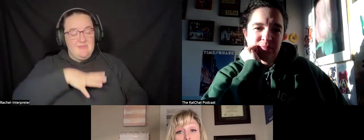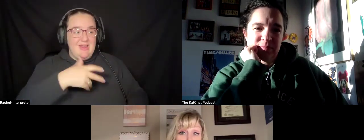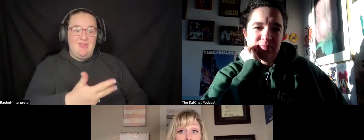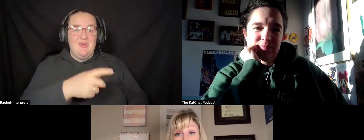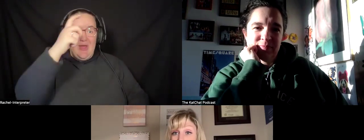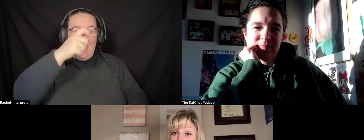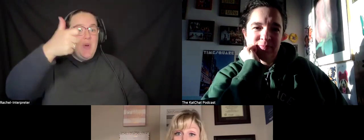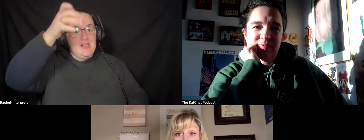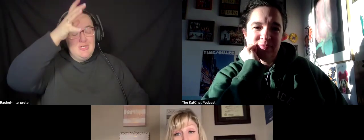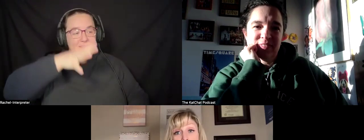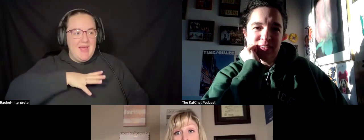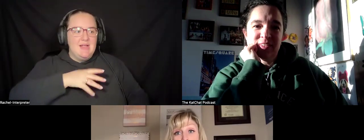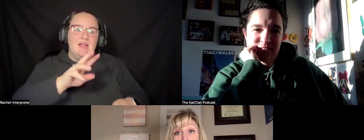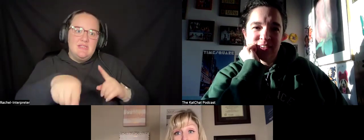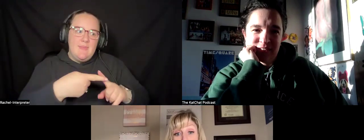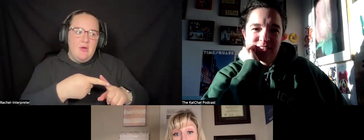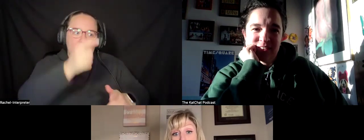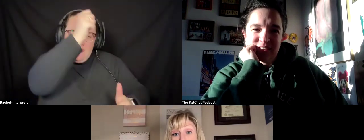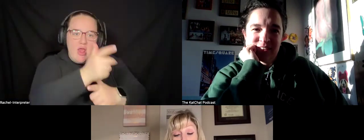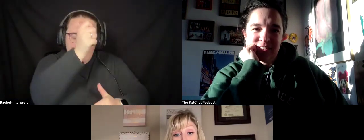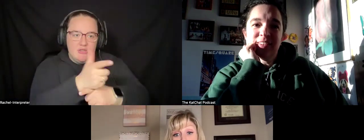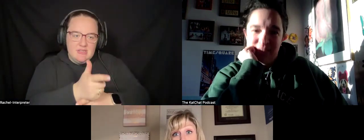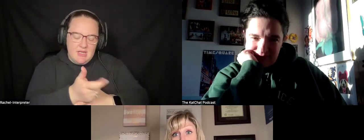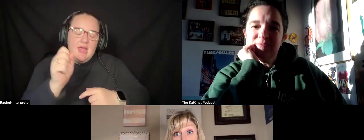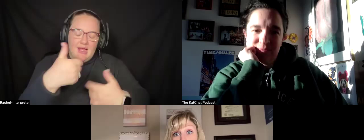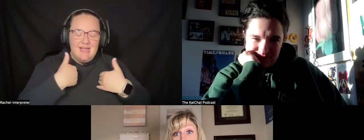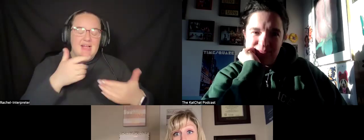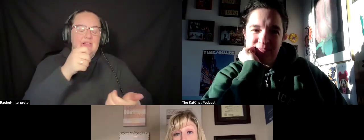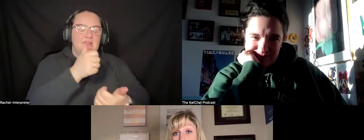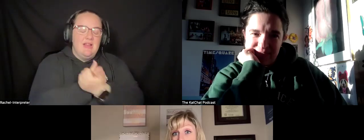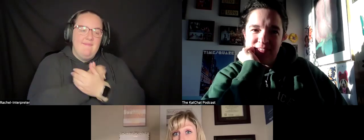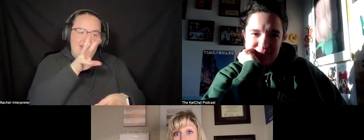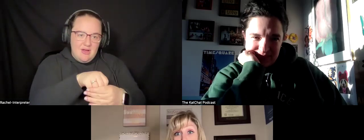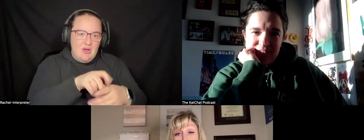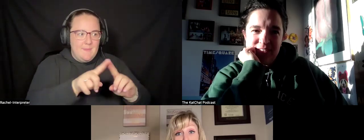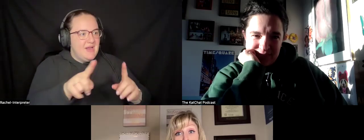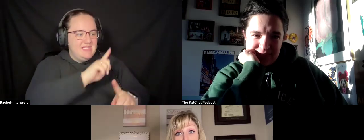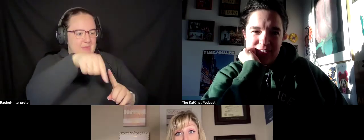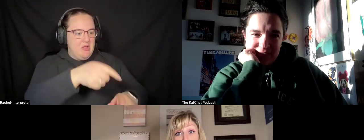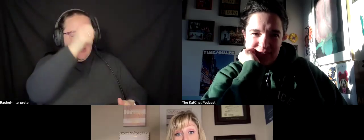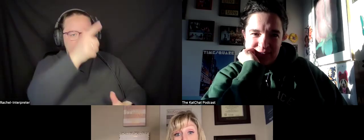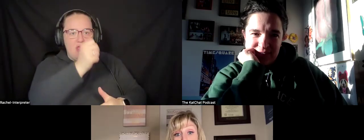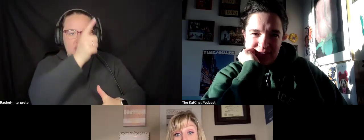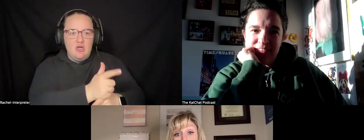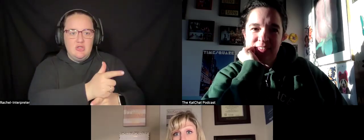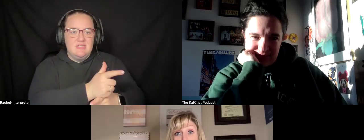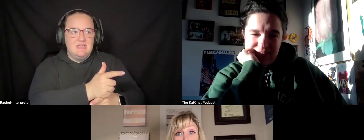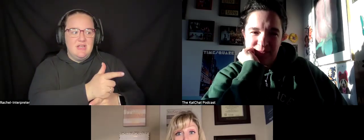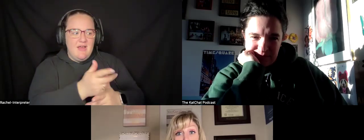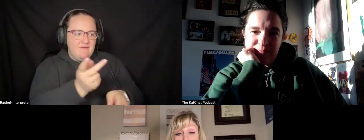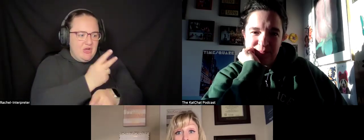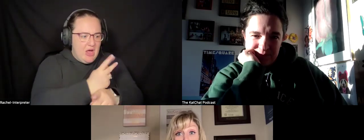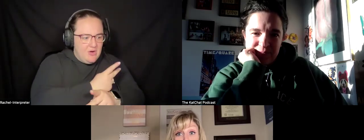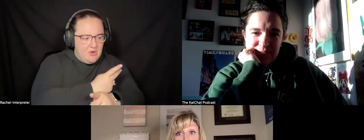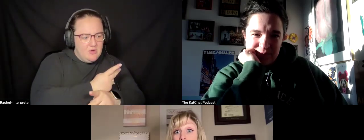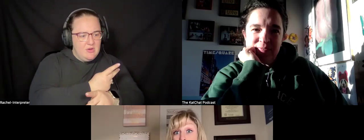brothers. Yes, love stories on the side ensue as well, but it's mostly about them figuring out, what do they